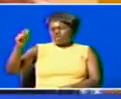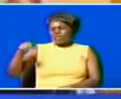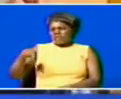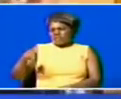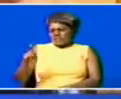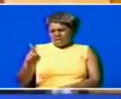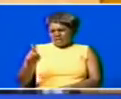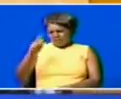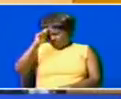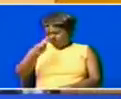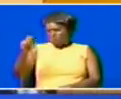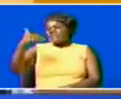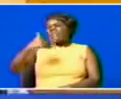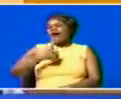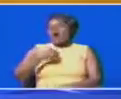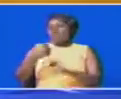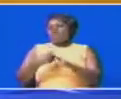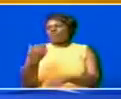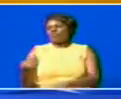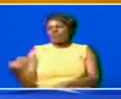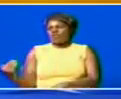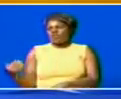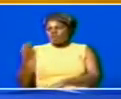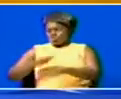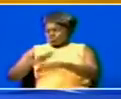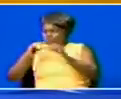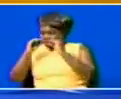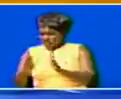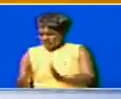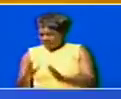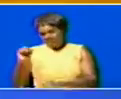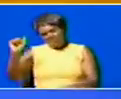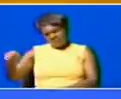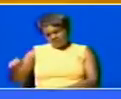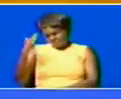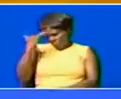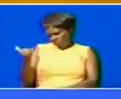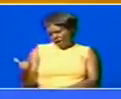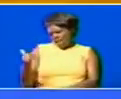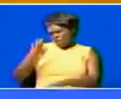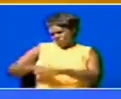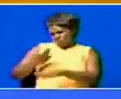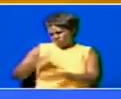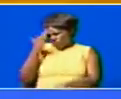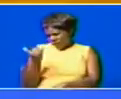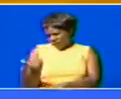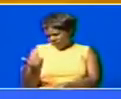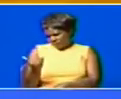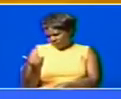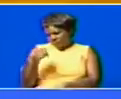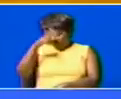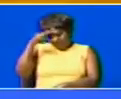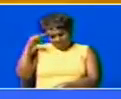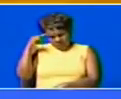no shortage of respect from her pupils. Is she a good teacher? Yes. Why do you say she's a good teacher?